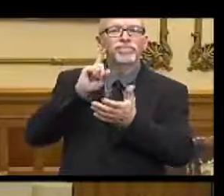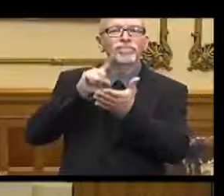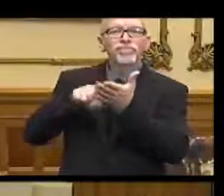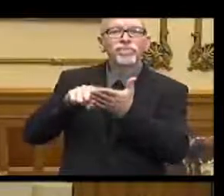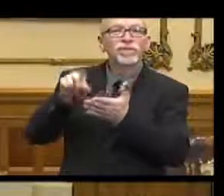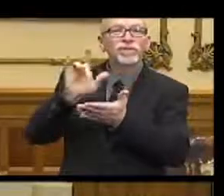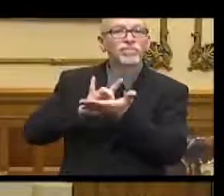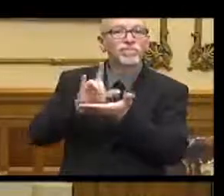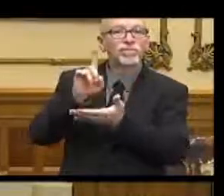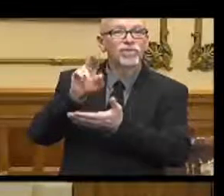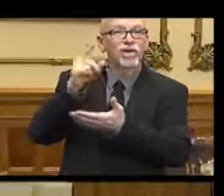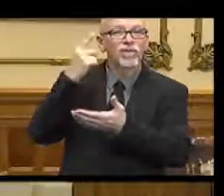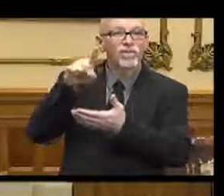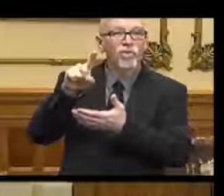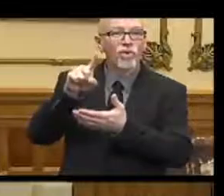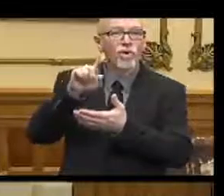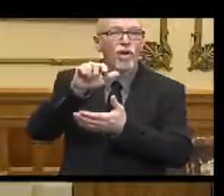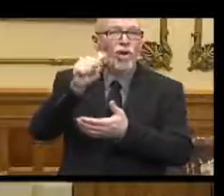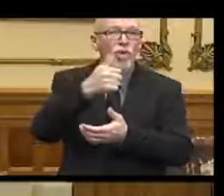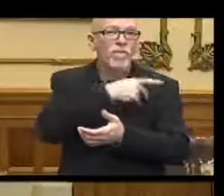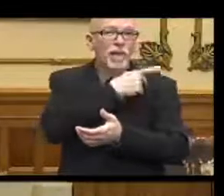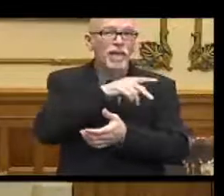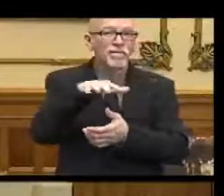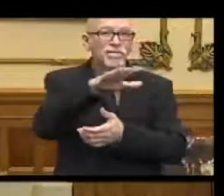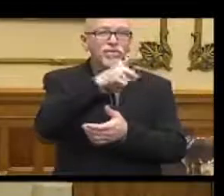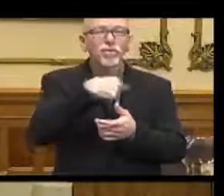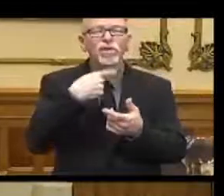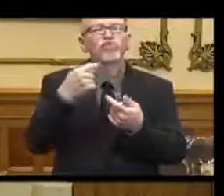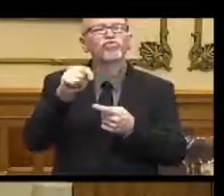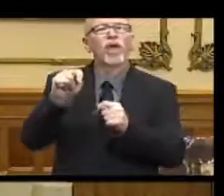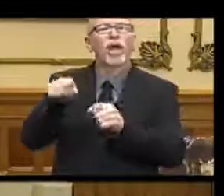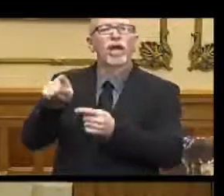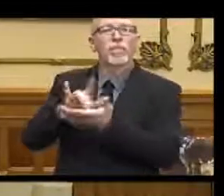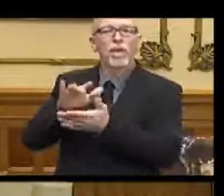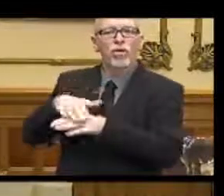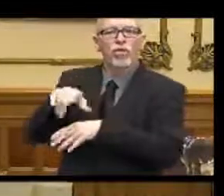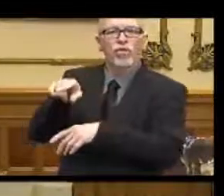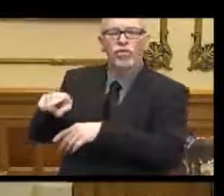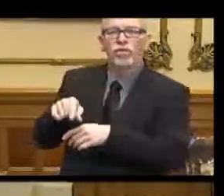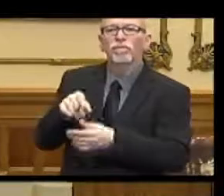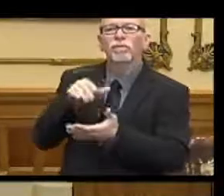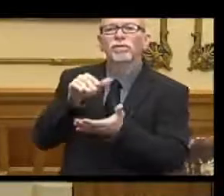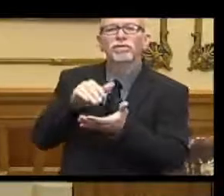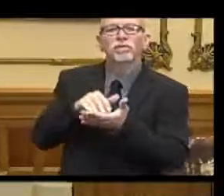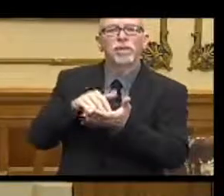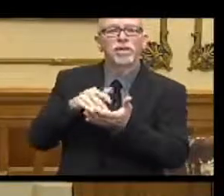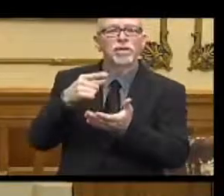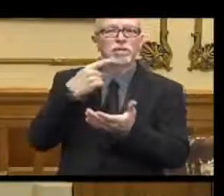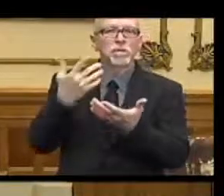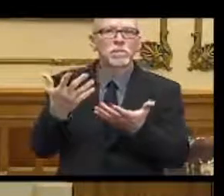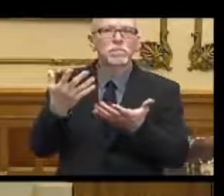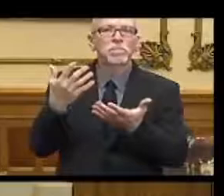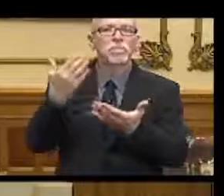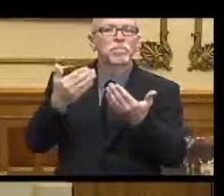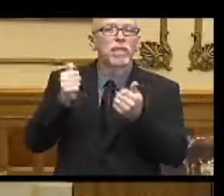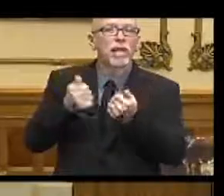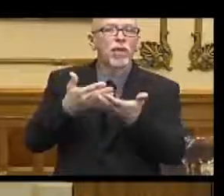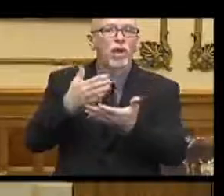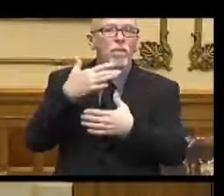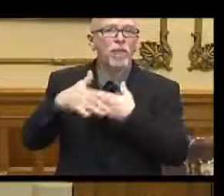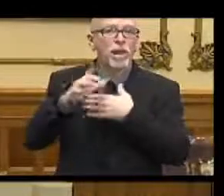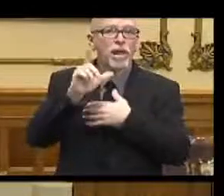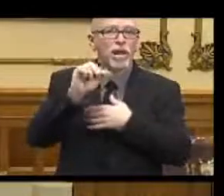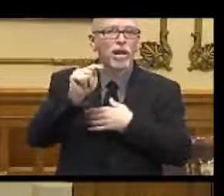for inflammatory disease for other patients that's already out there. So we tried that in her. The doctor said there's some risk to it. They may get blood clots. What do you want us to